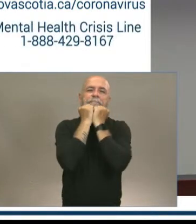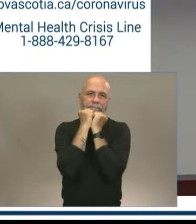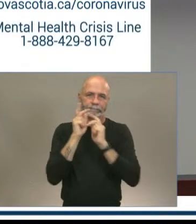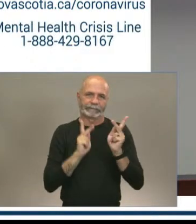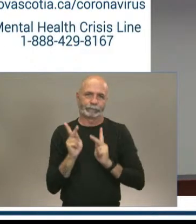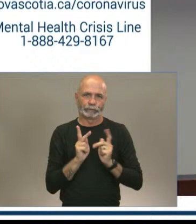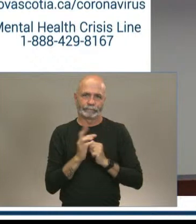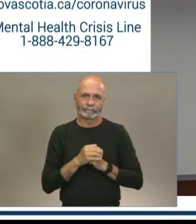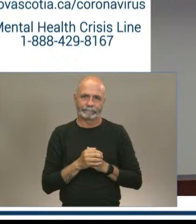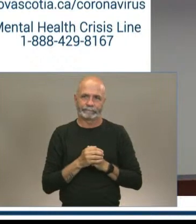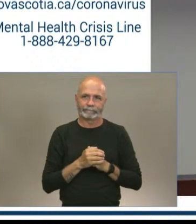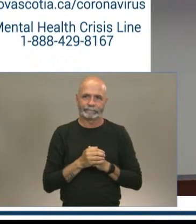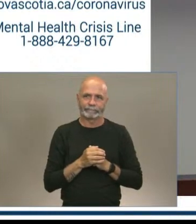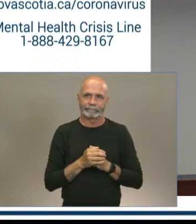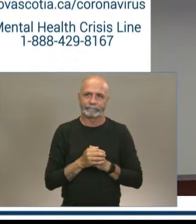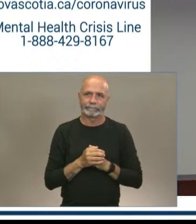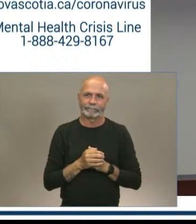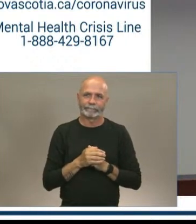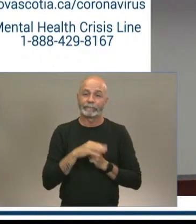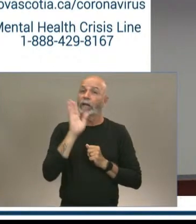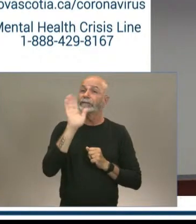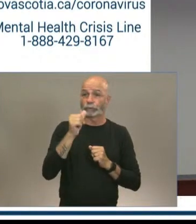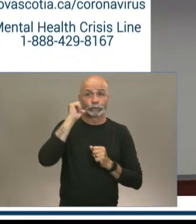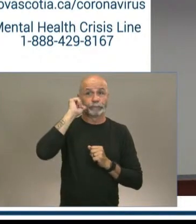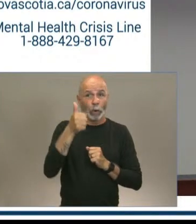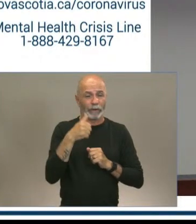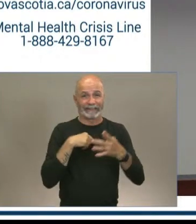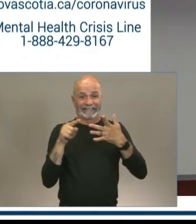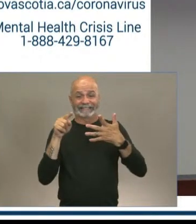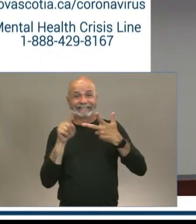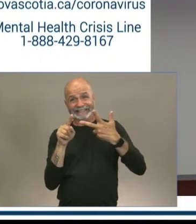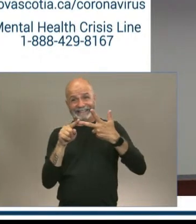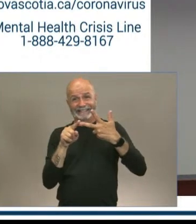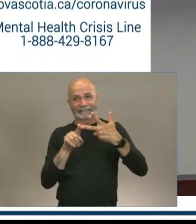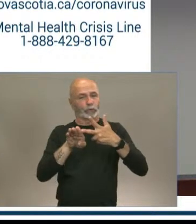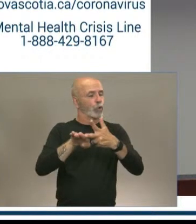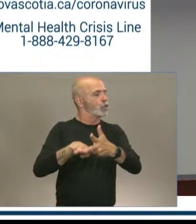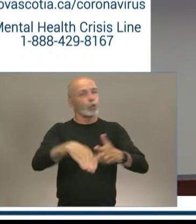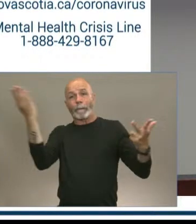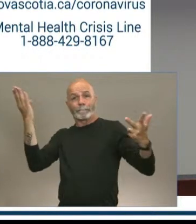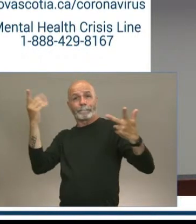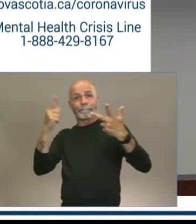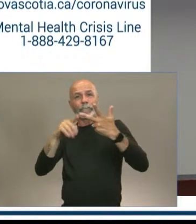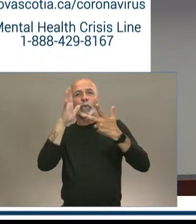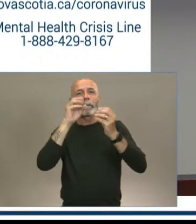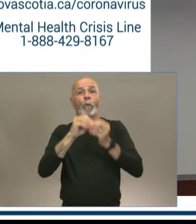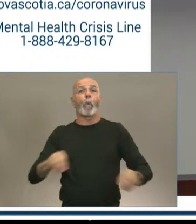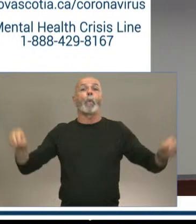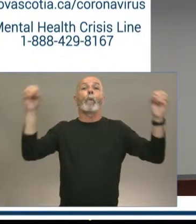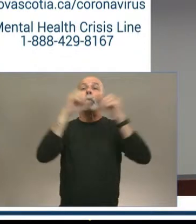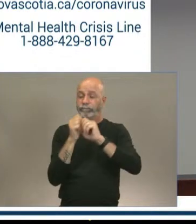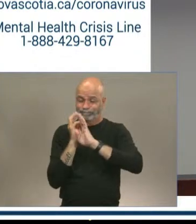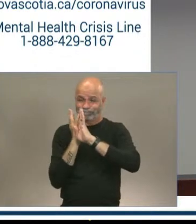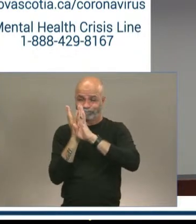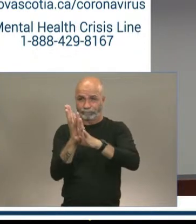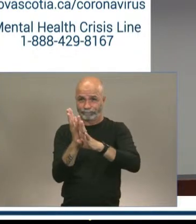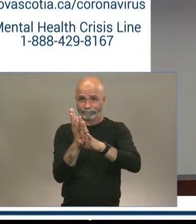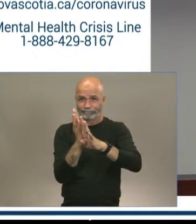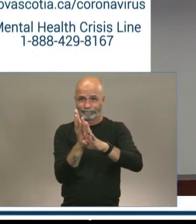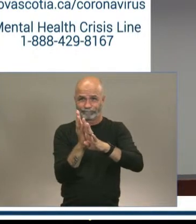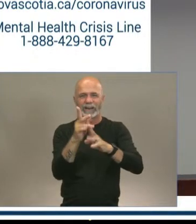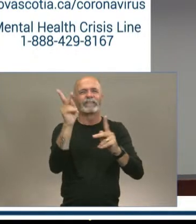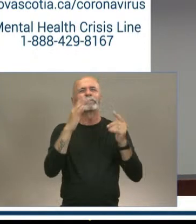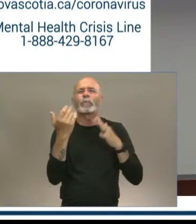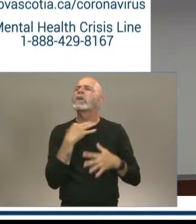Tomorrow is the beginning of phase 3. We're opening up the province some more. I know some people want to move more quickly, but our steady and